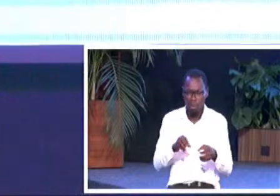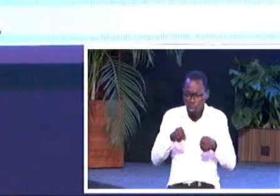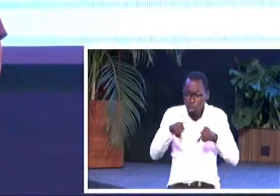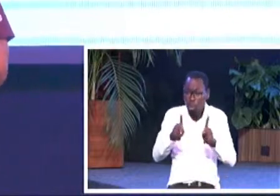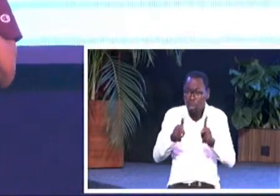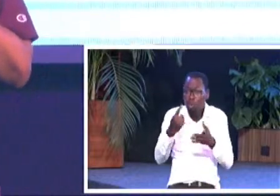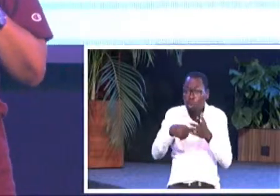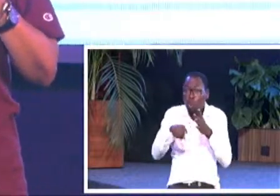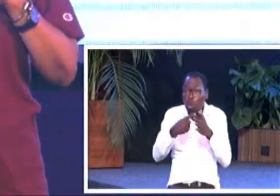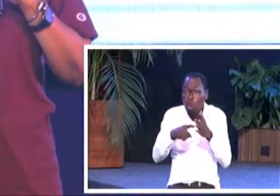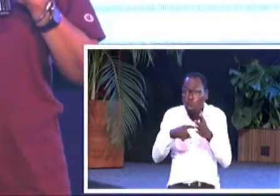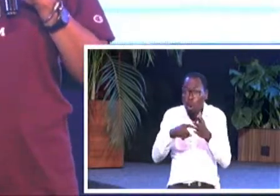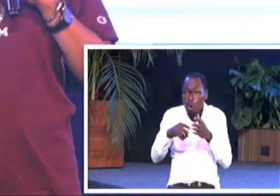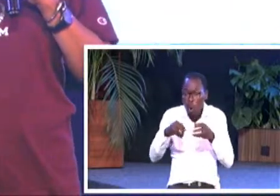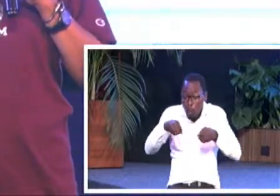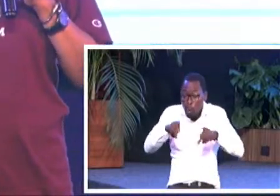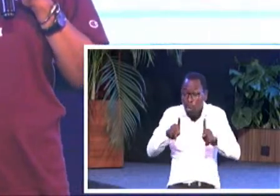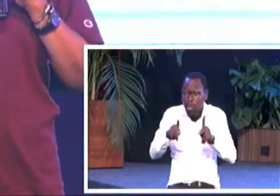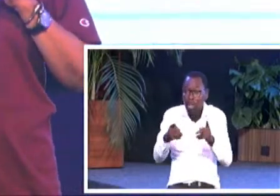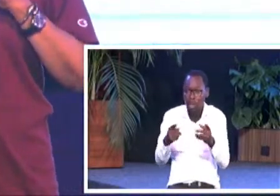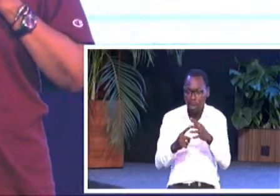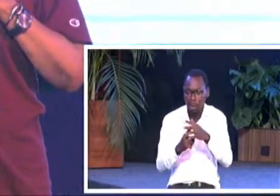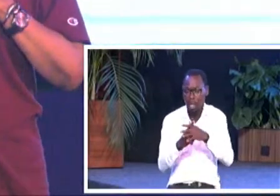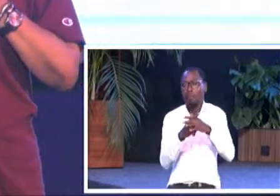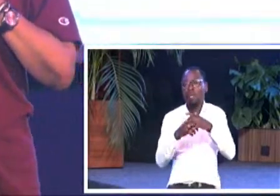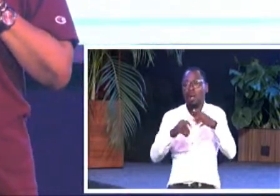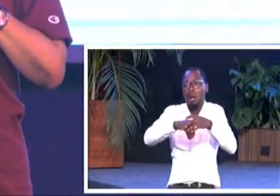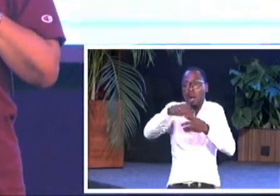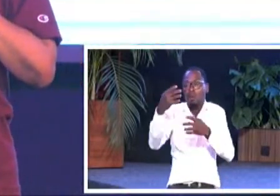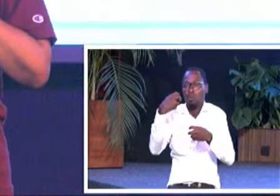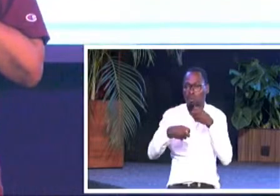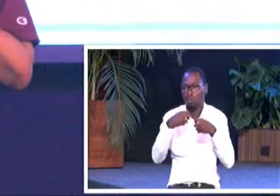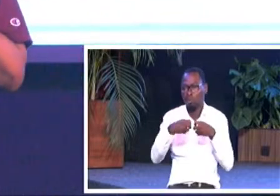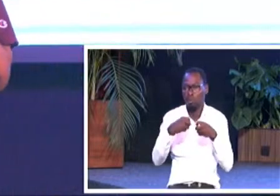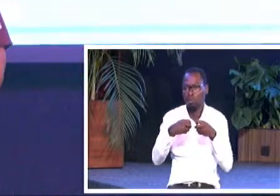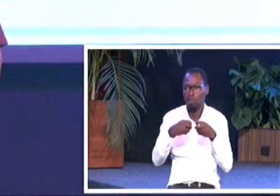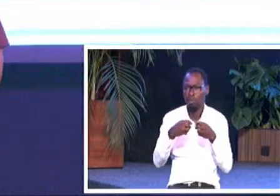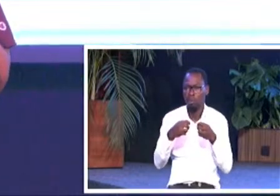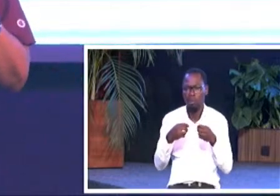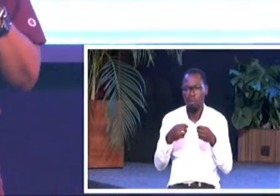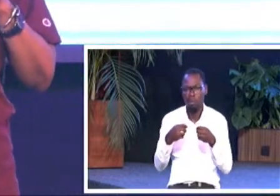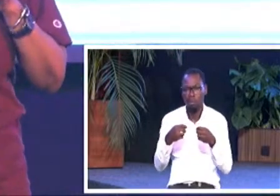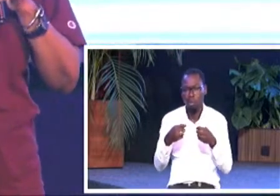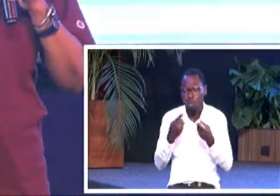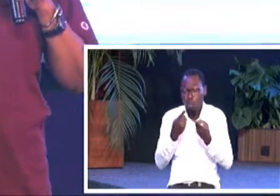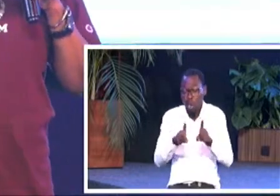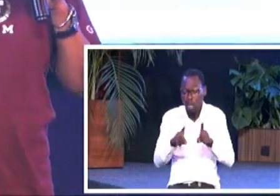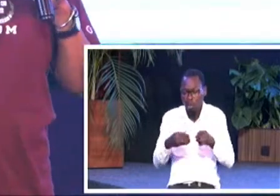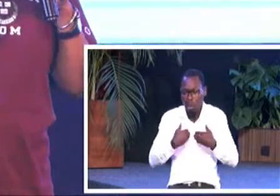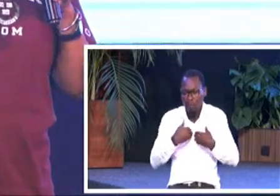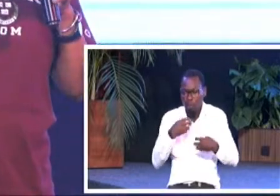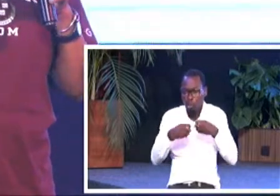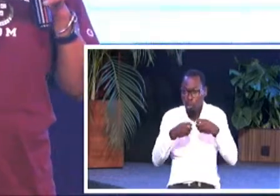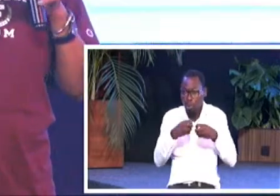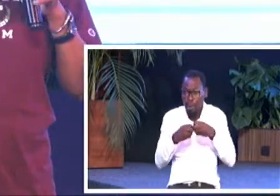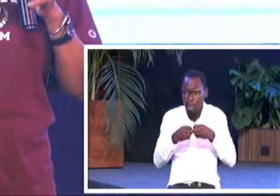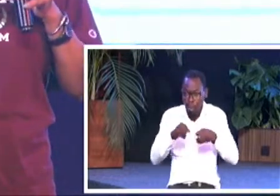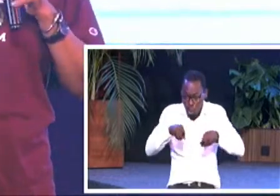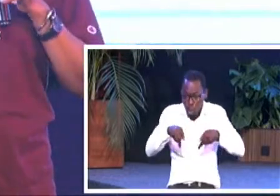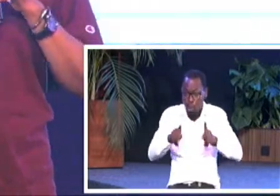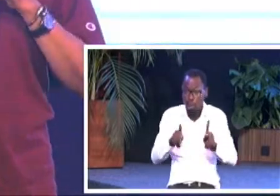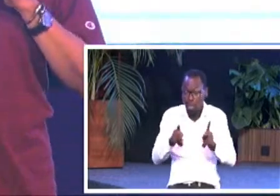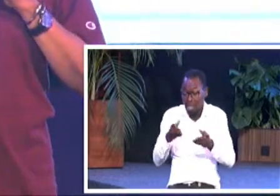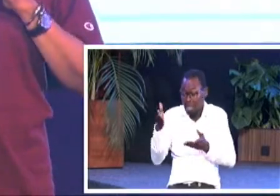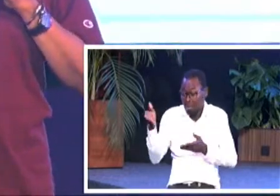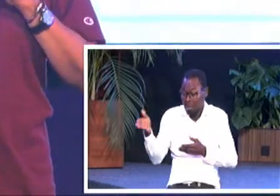Opportunities stem out of problems, right? When there's a problem, an opportunity is there